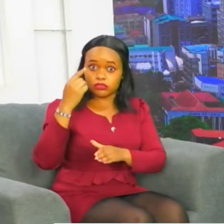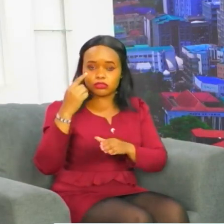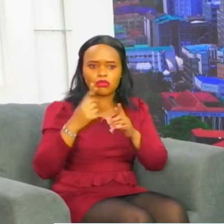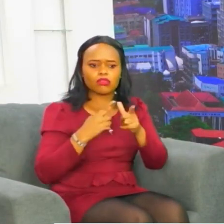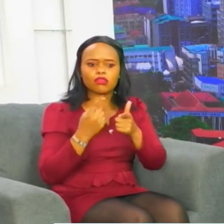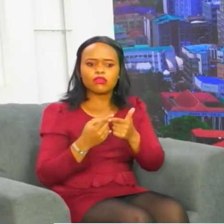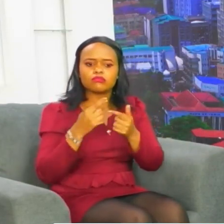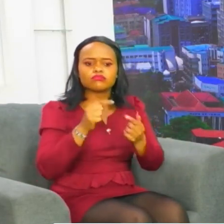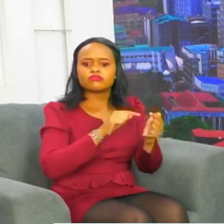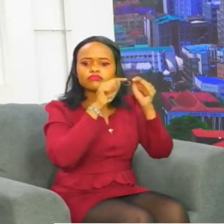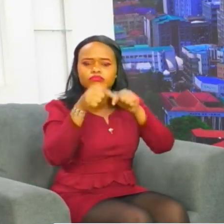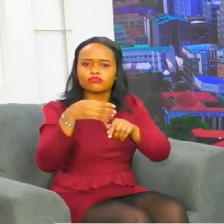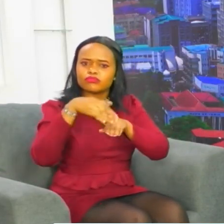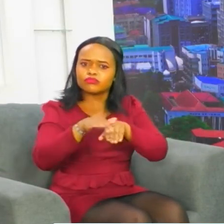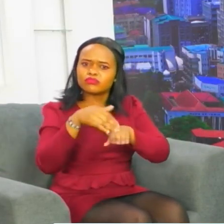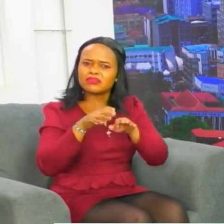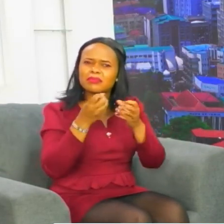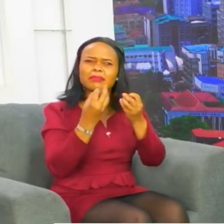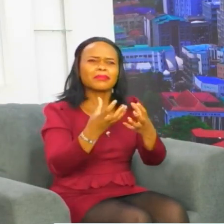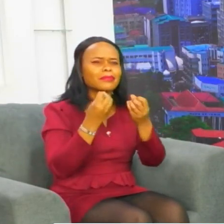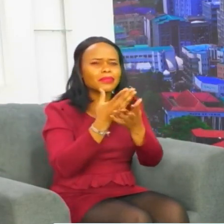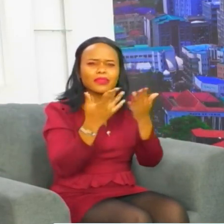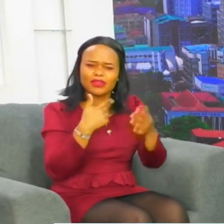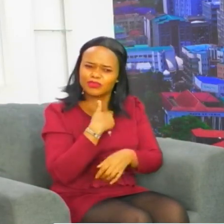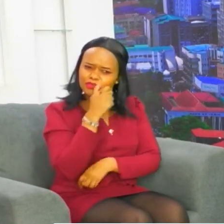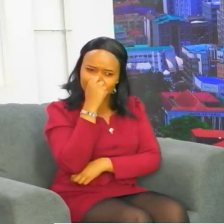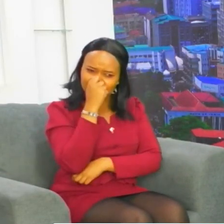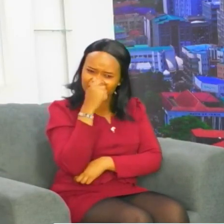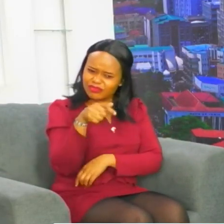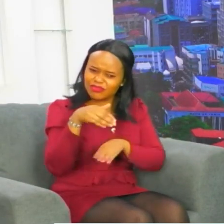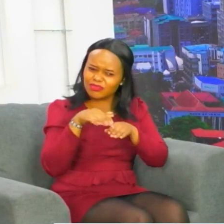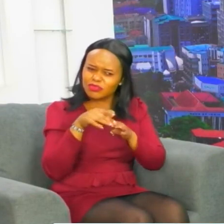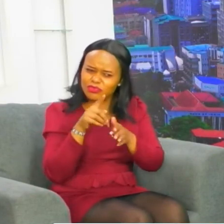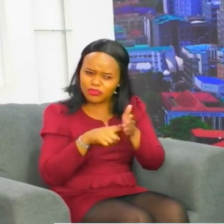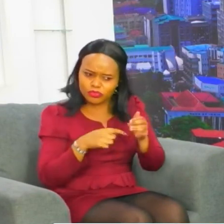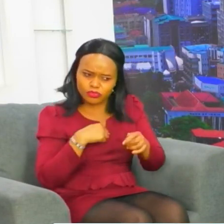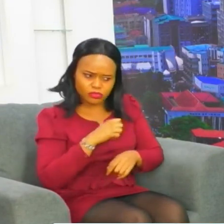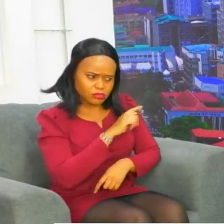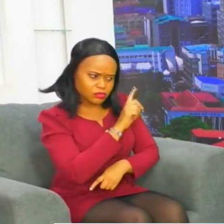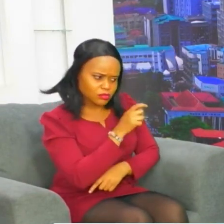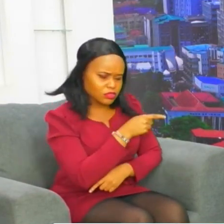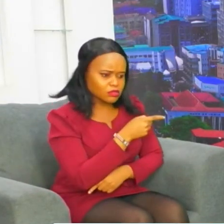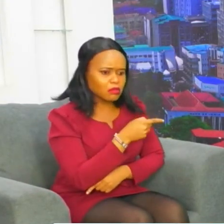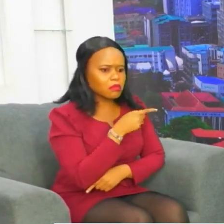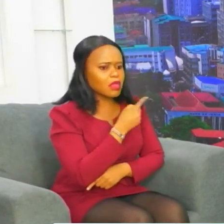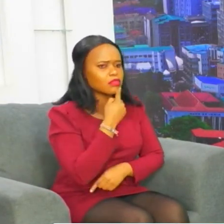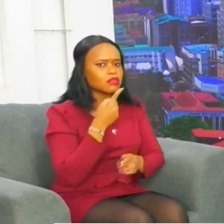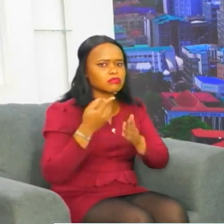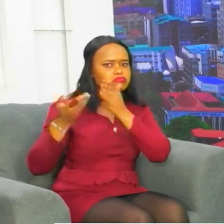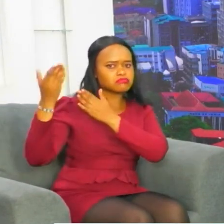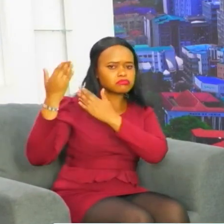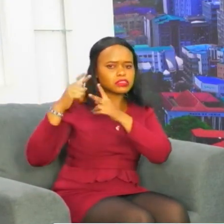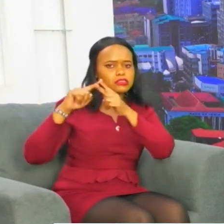who wins pageantry, they join in tree planting, and I've really